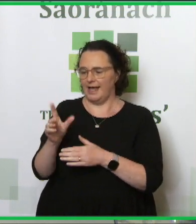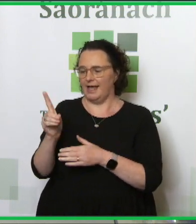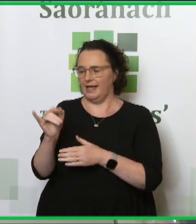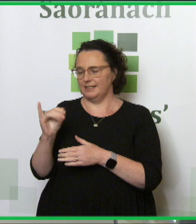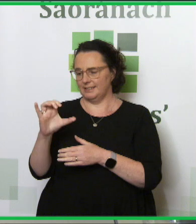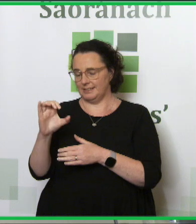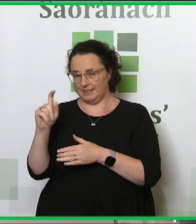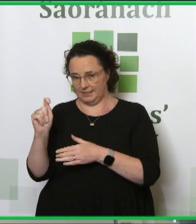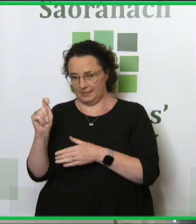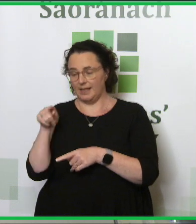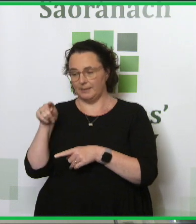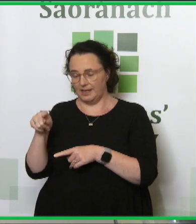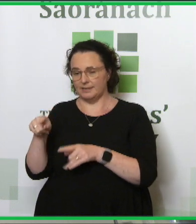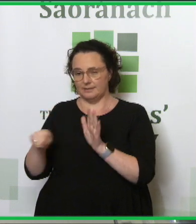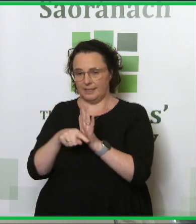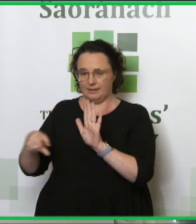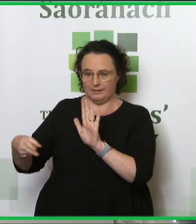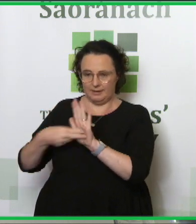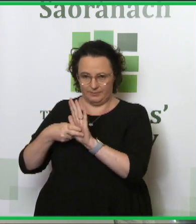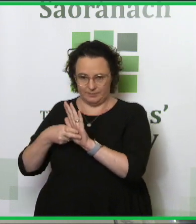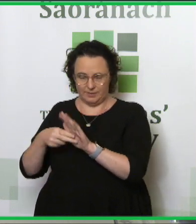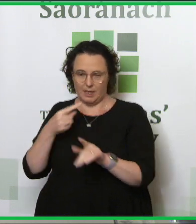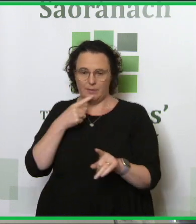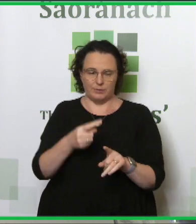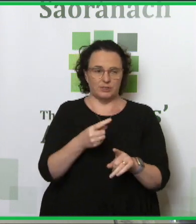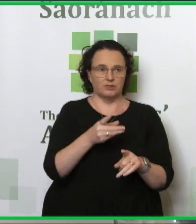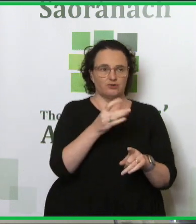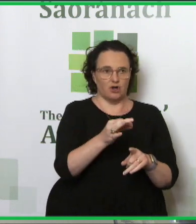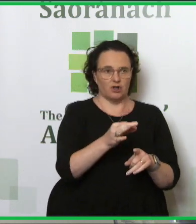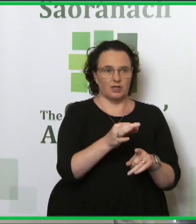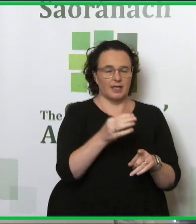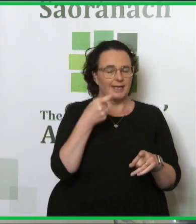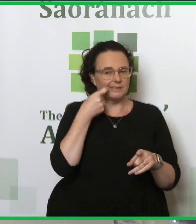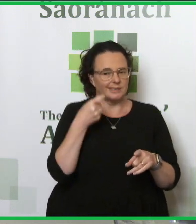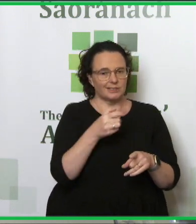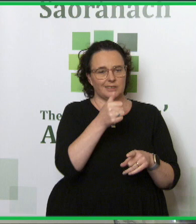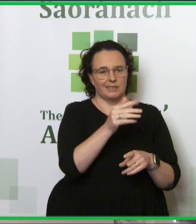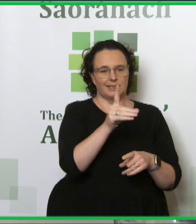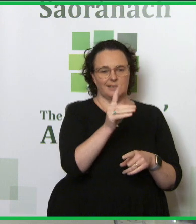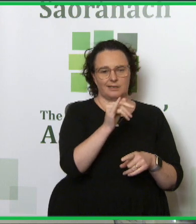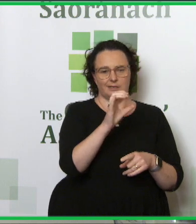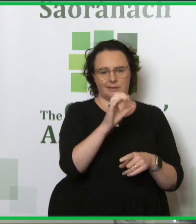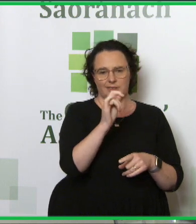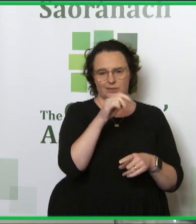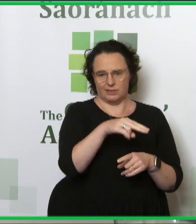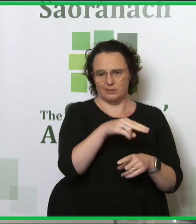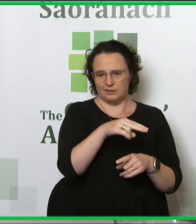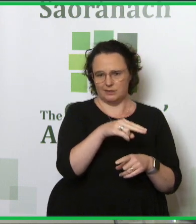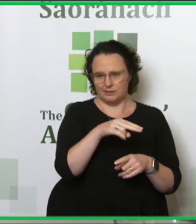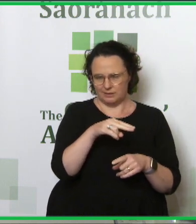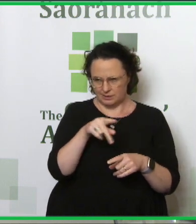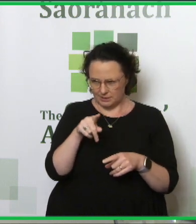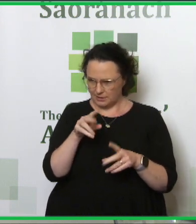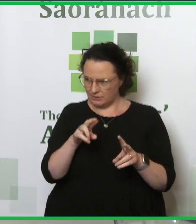is stigmatizing, whereas describing drug addiction is a different proposition. But I don't know if I've picked that up correctly. I think it was